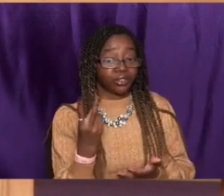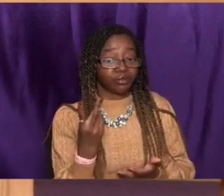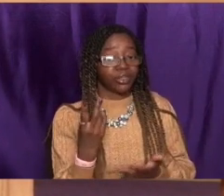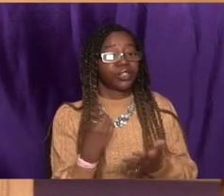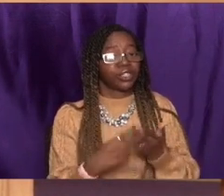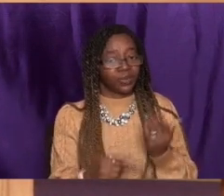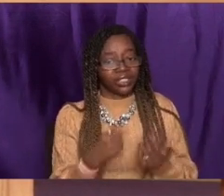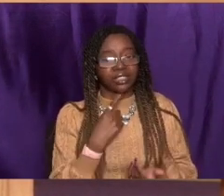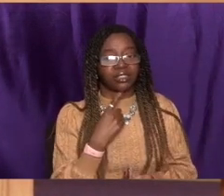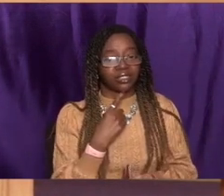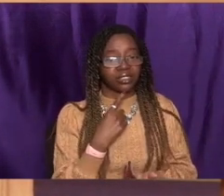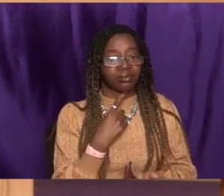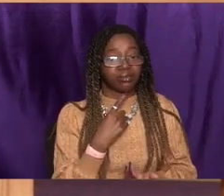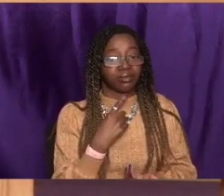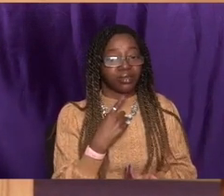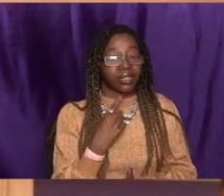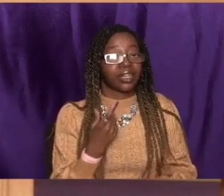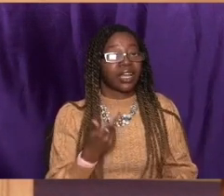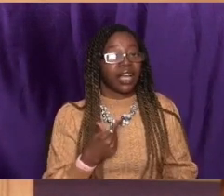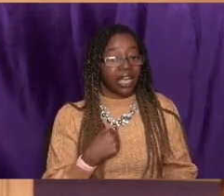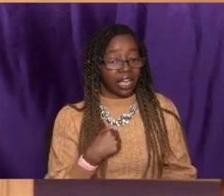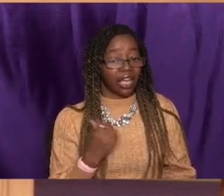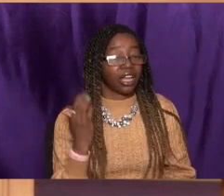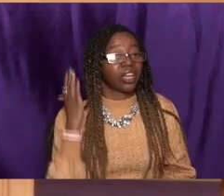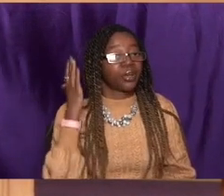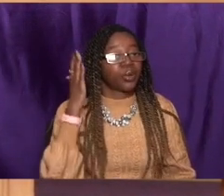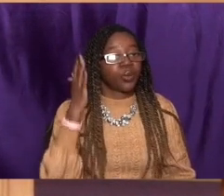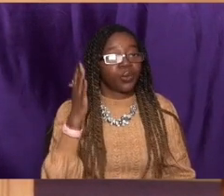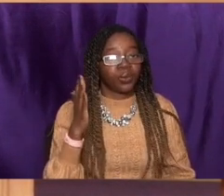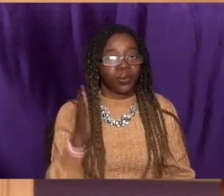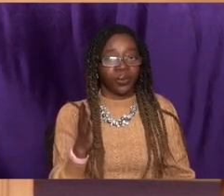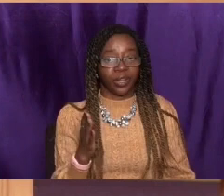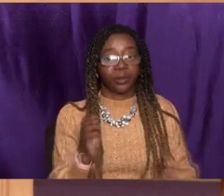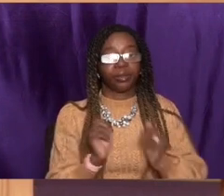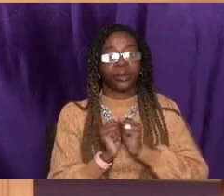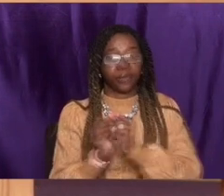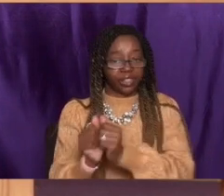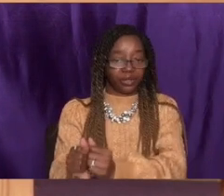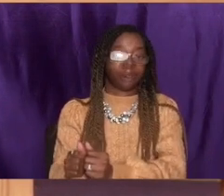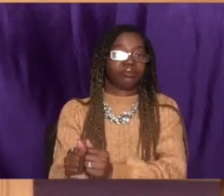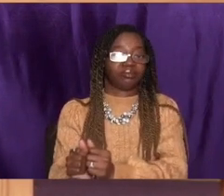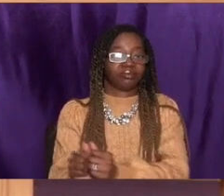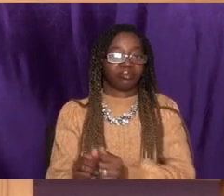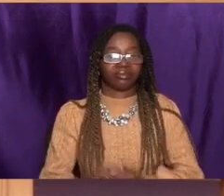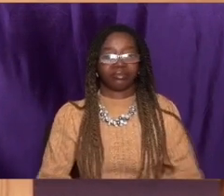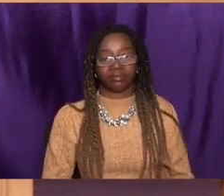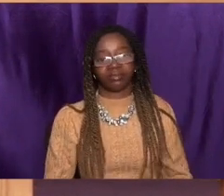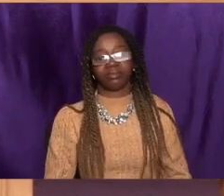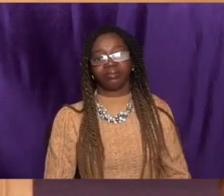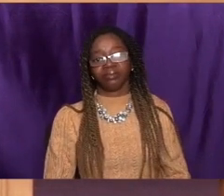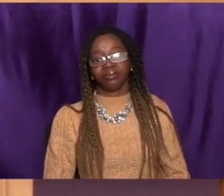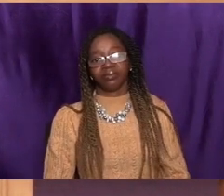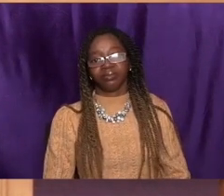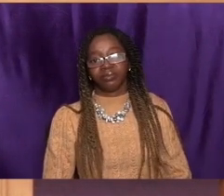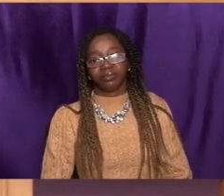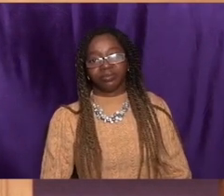says. I will be with you.